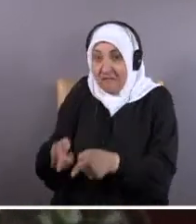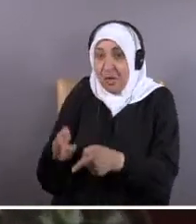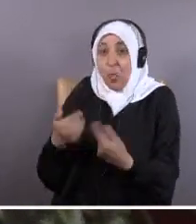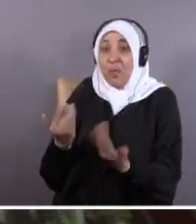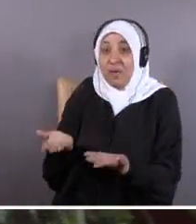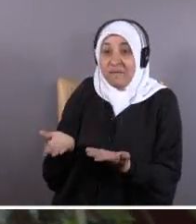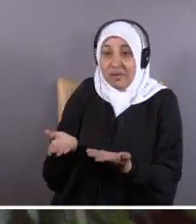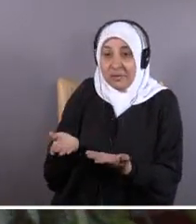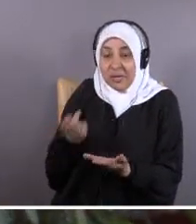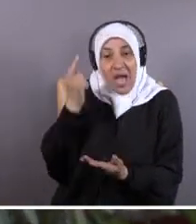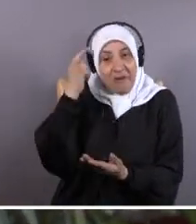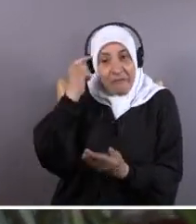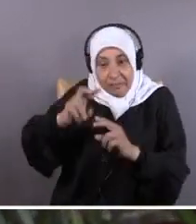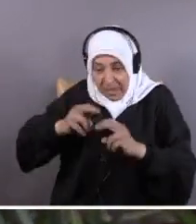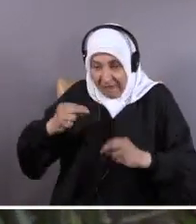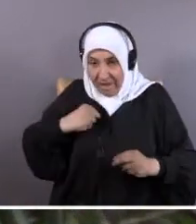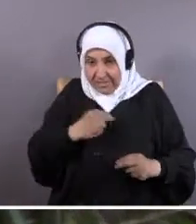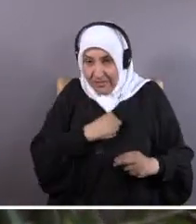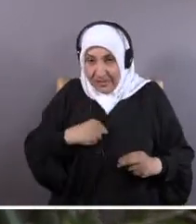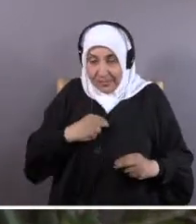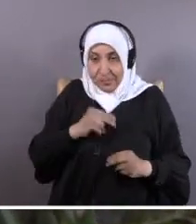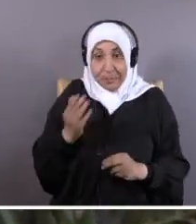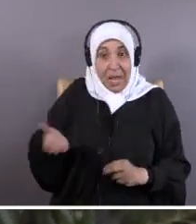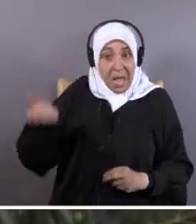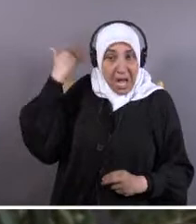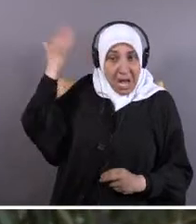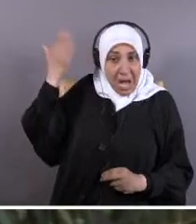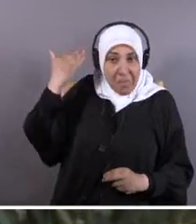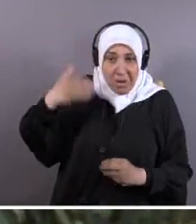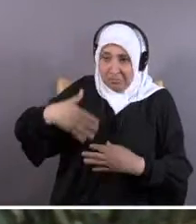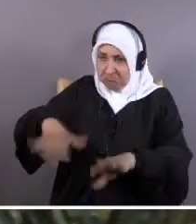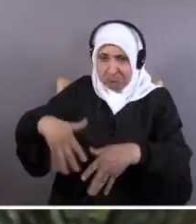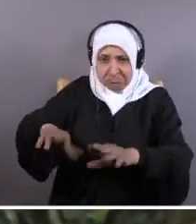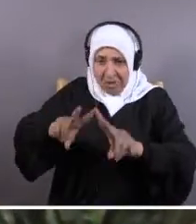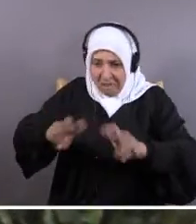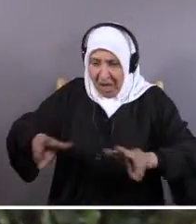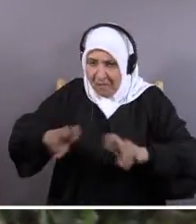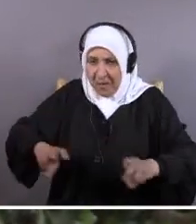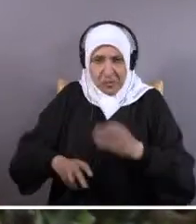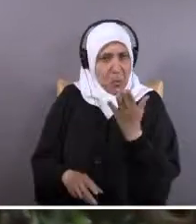We never had to do that, never.